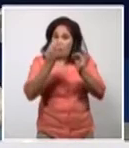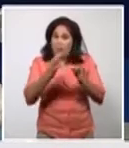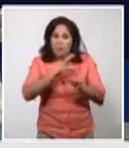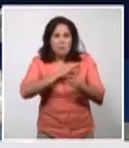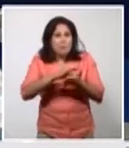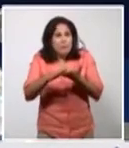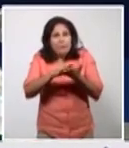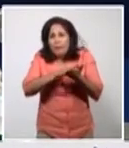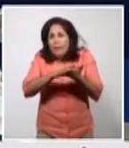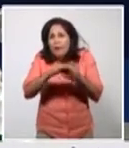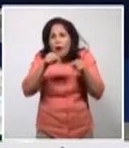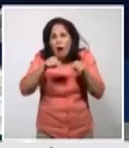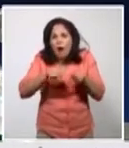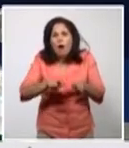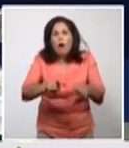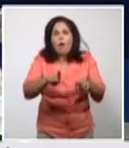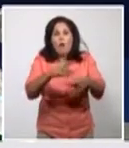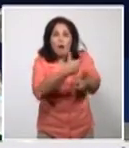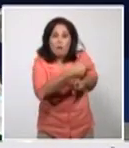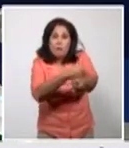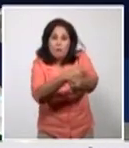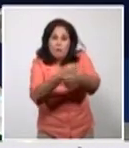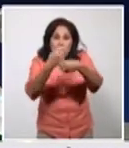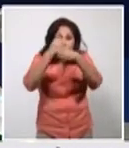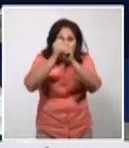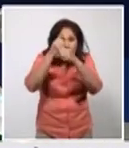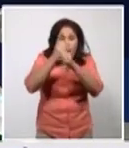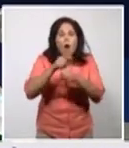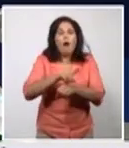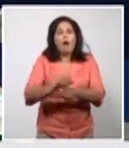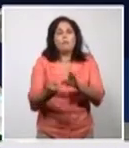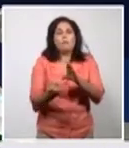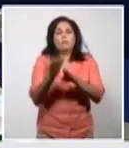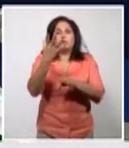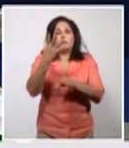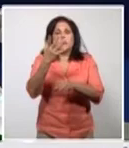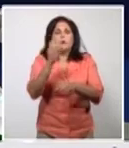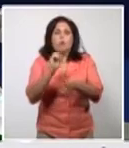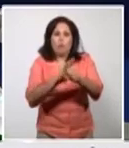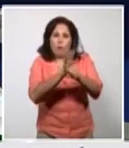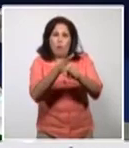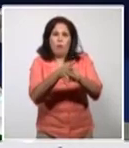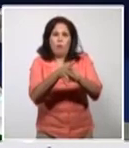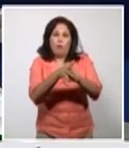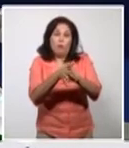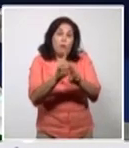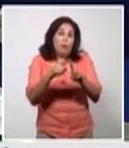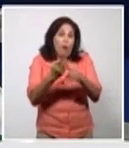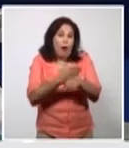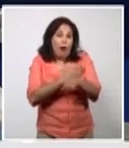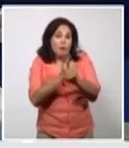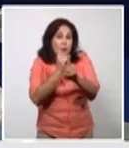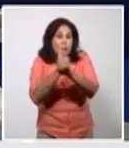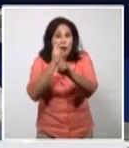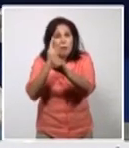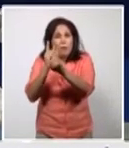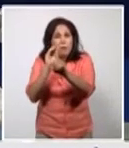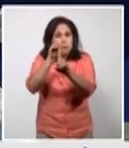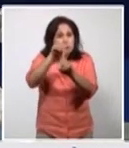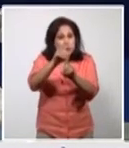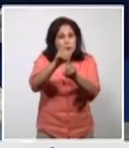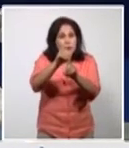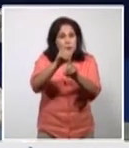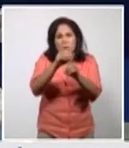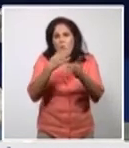were asymptomatic, and they were diagnosed among those contacts of confirmed cases we